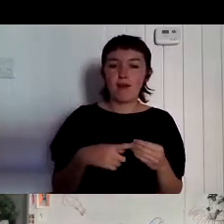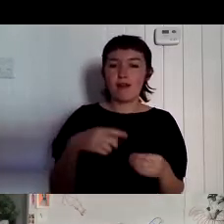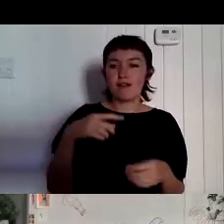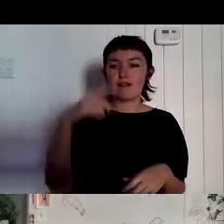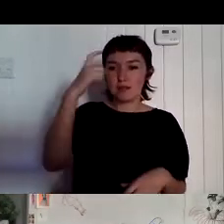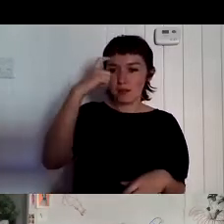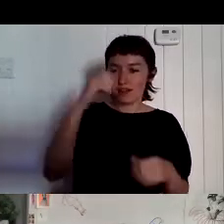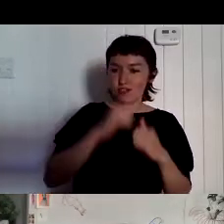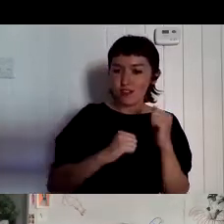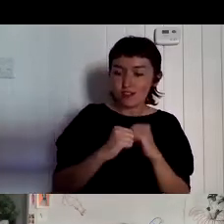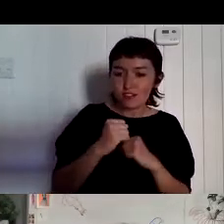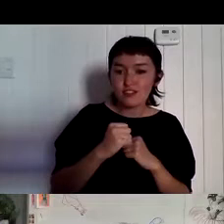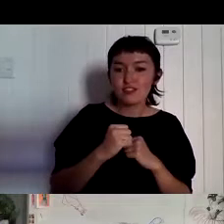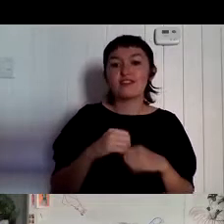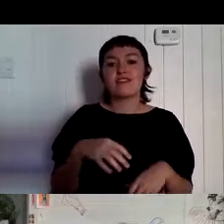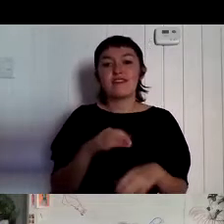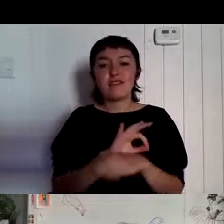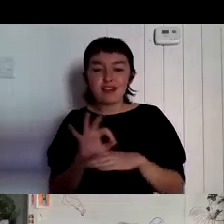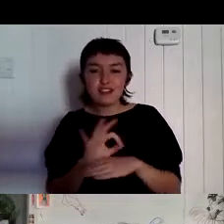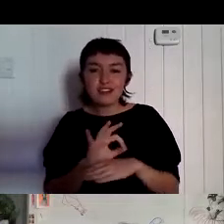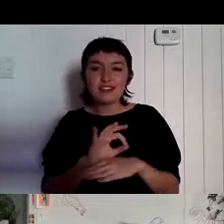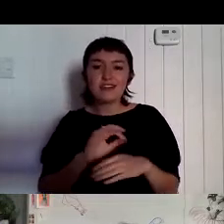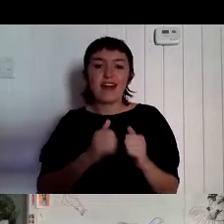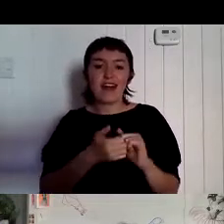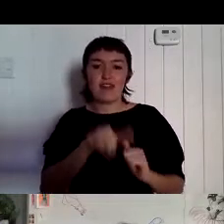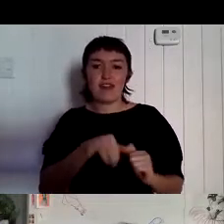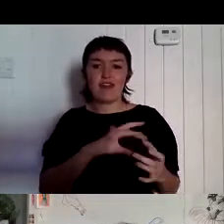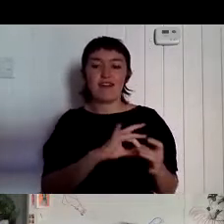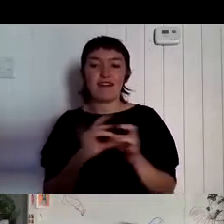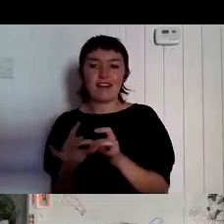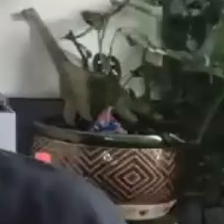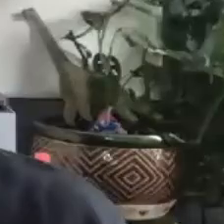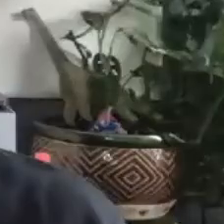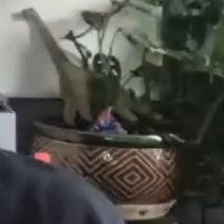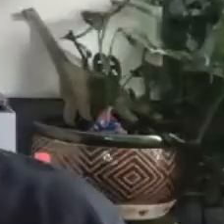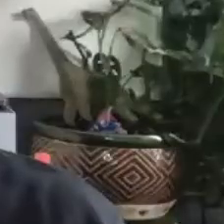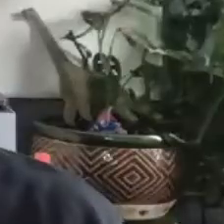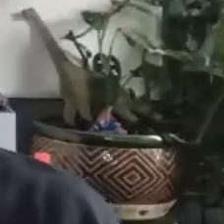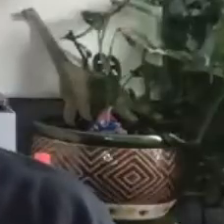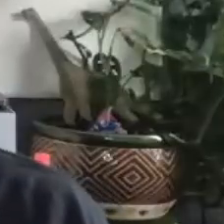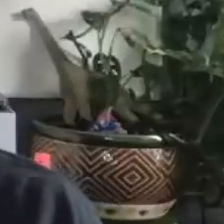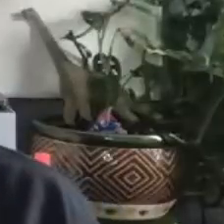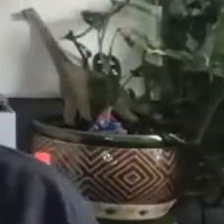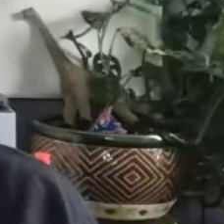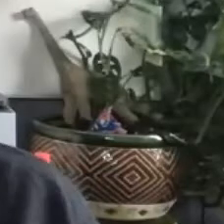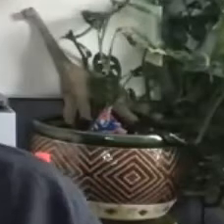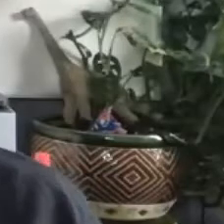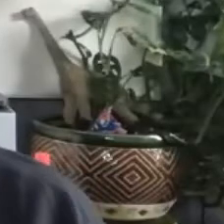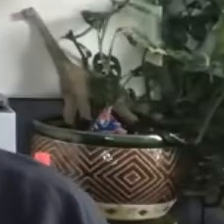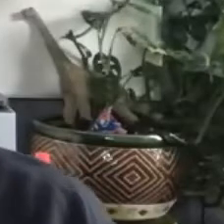behavior. So with that, I will get rid of these guys here and happy to answer questions that you might